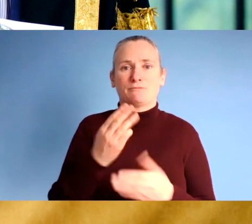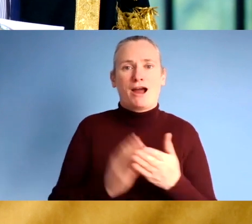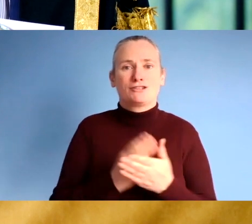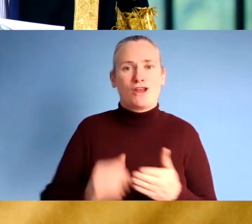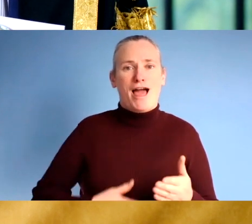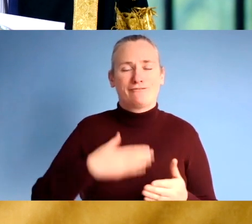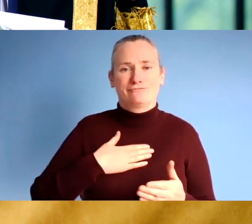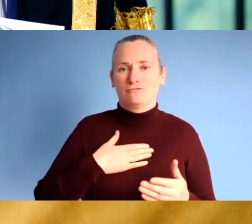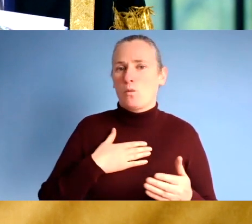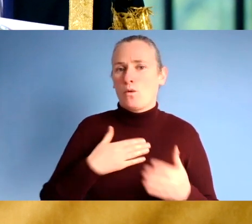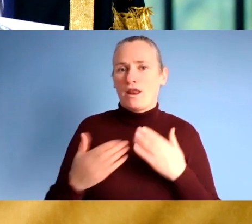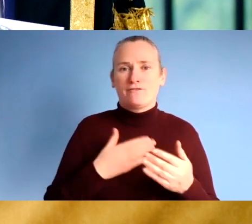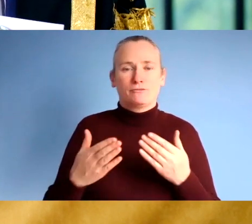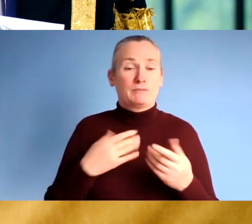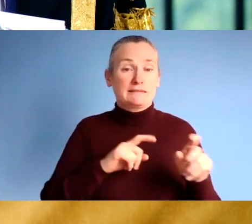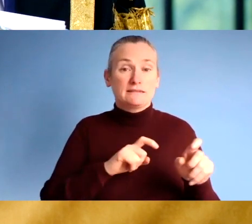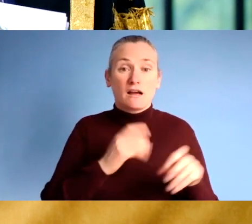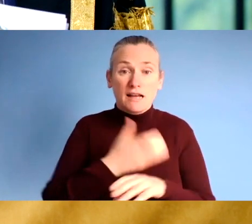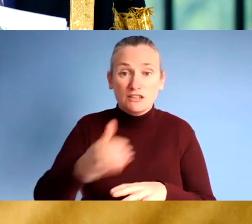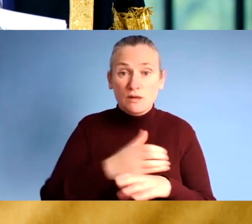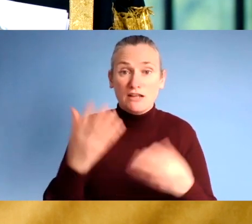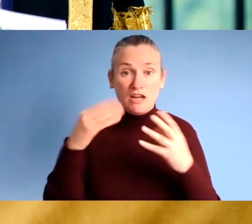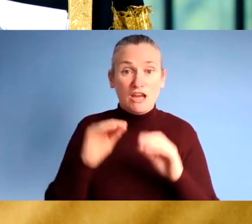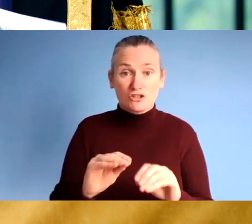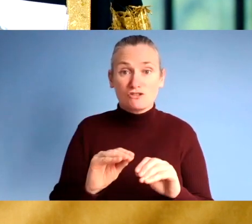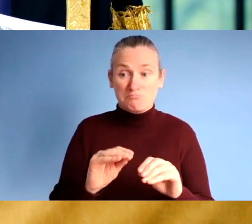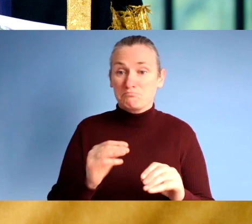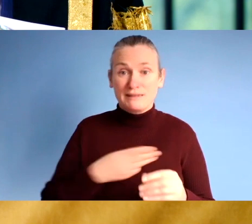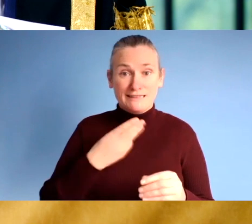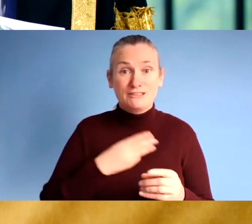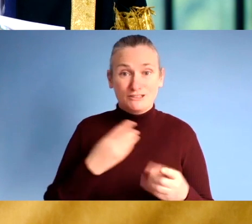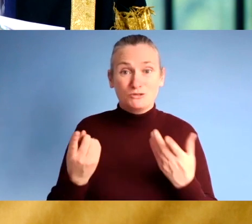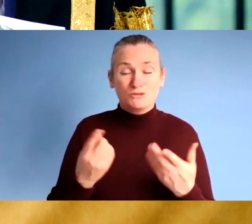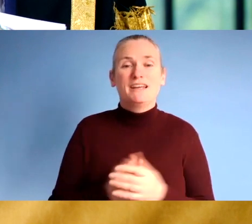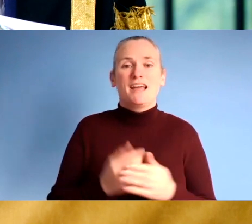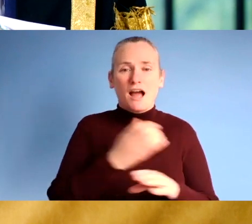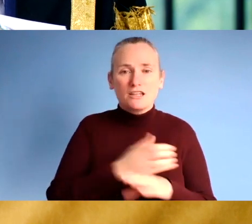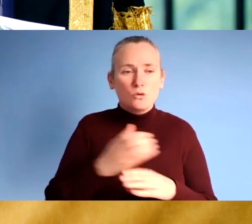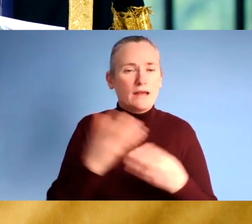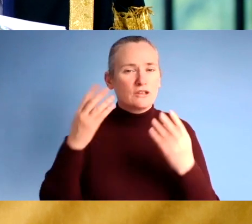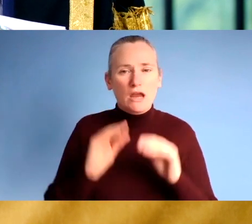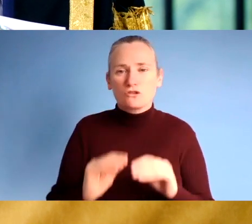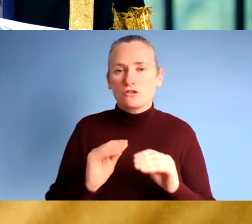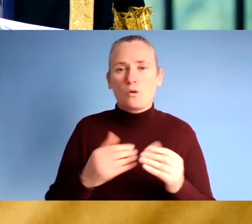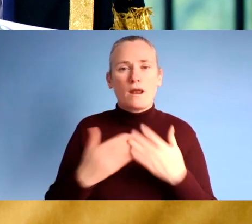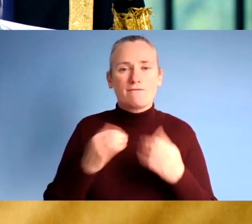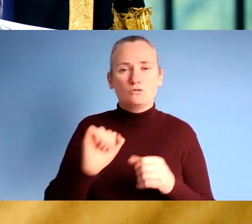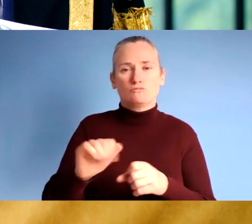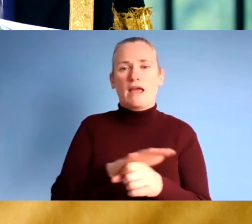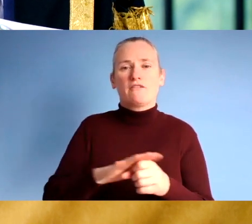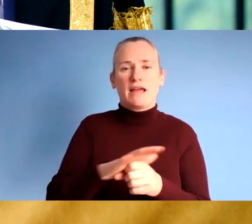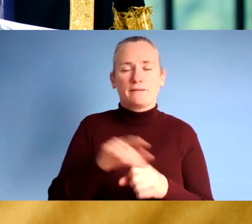whatever will remain in education, please do remain and continue your education and research, or whatever that field it is for